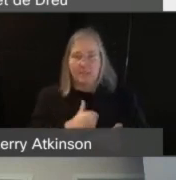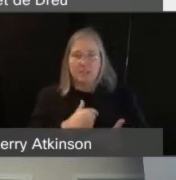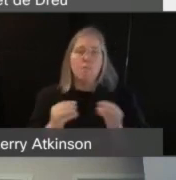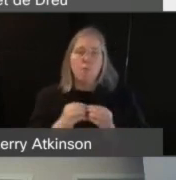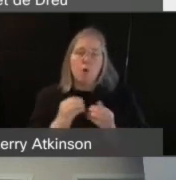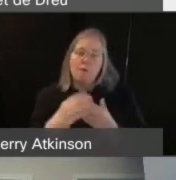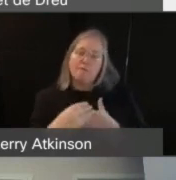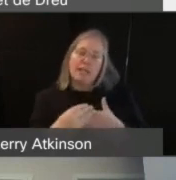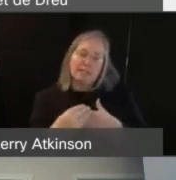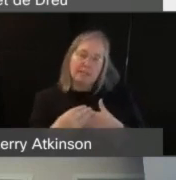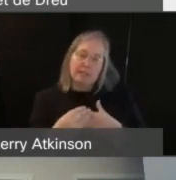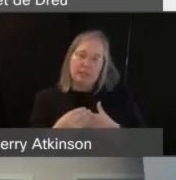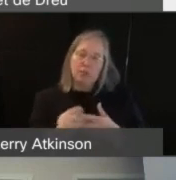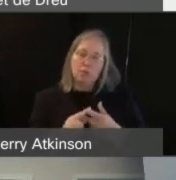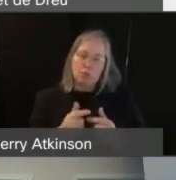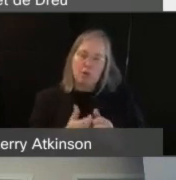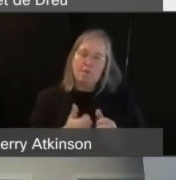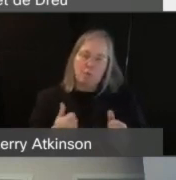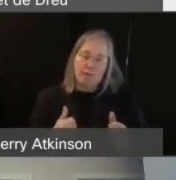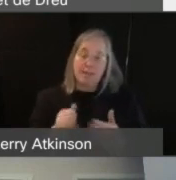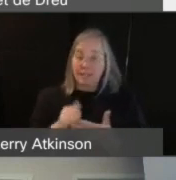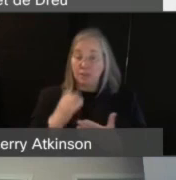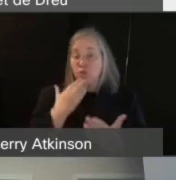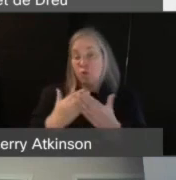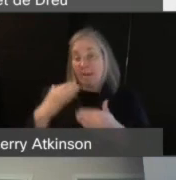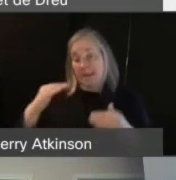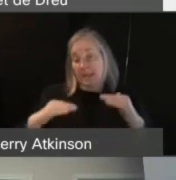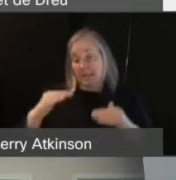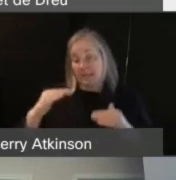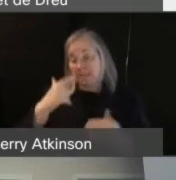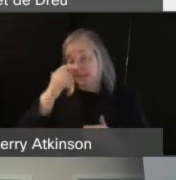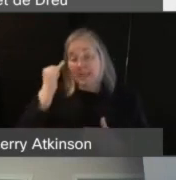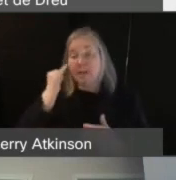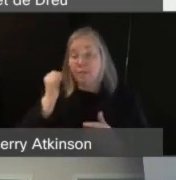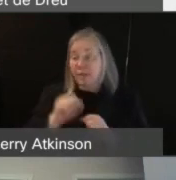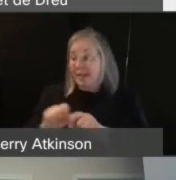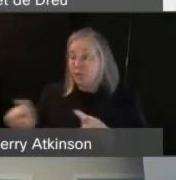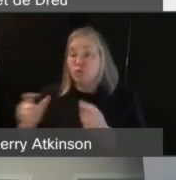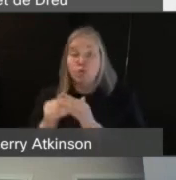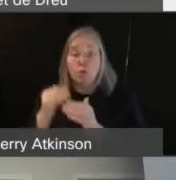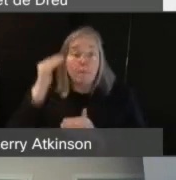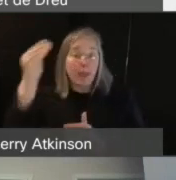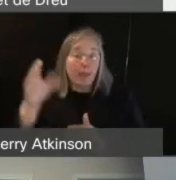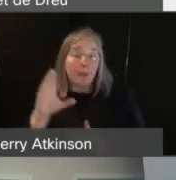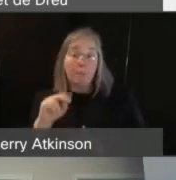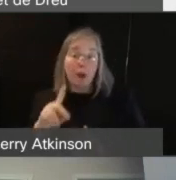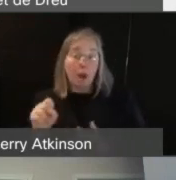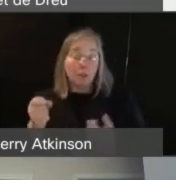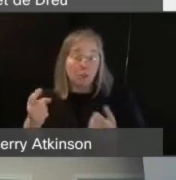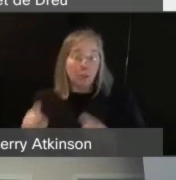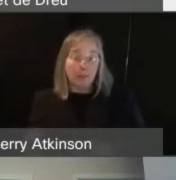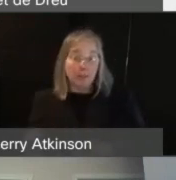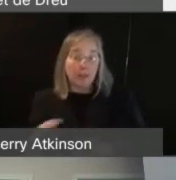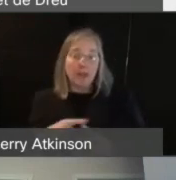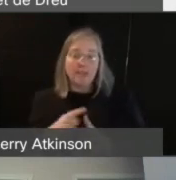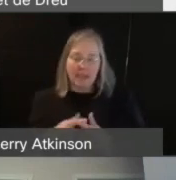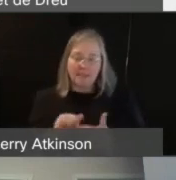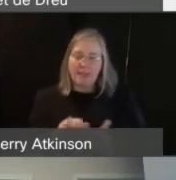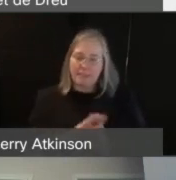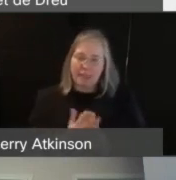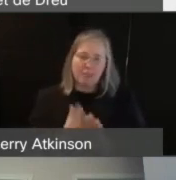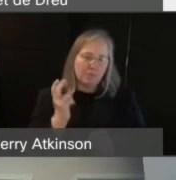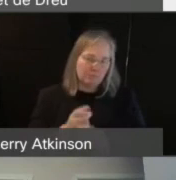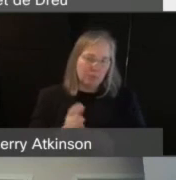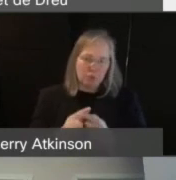avoid that will be a good balance, because if we issue too much bonds, then it's getting very difficult to adjust to that. If